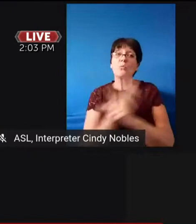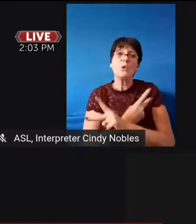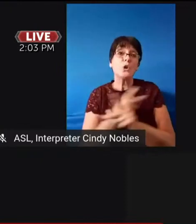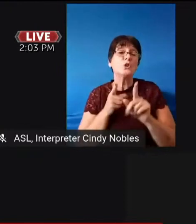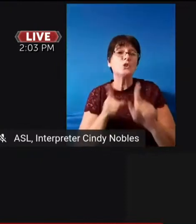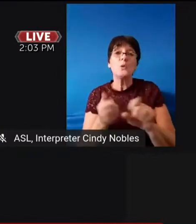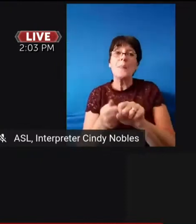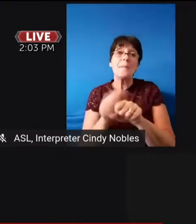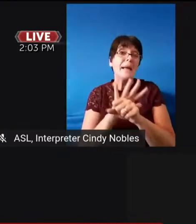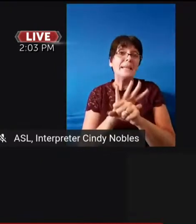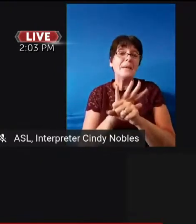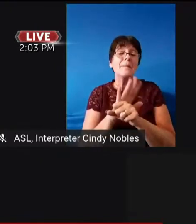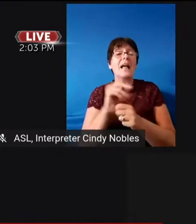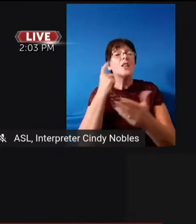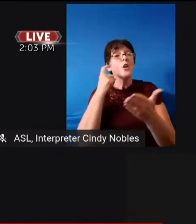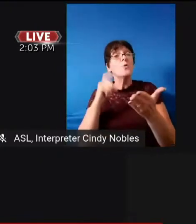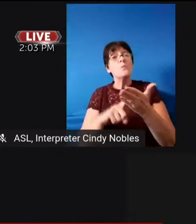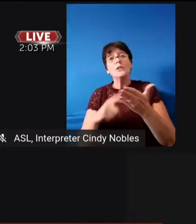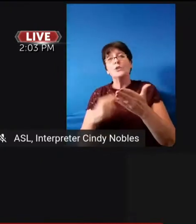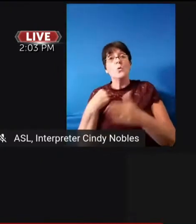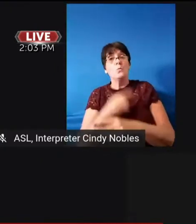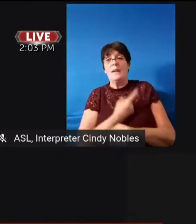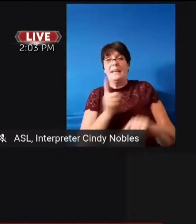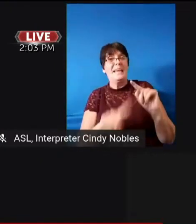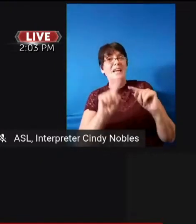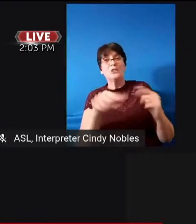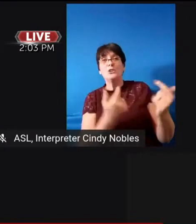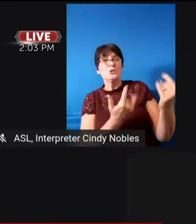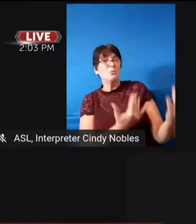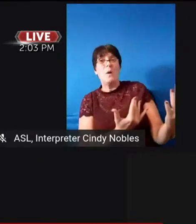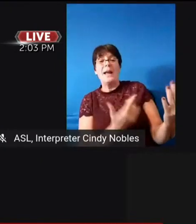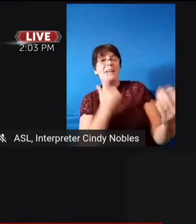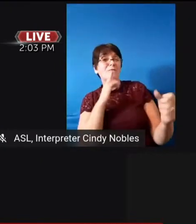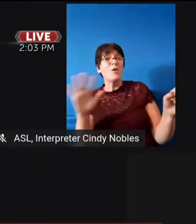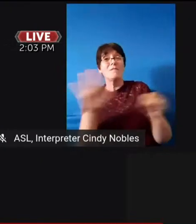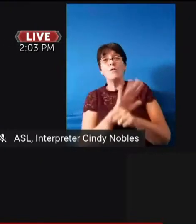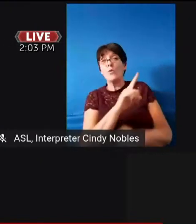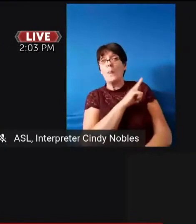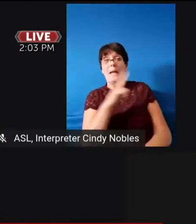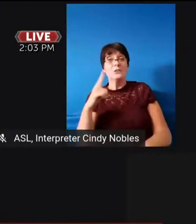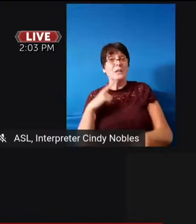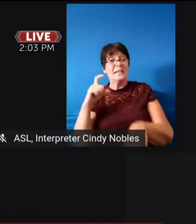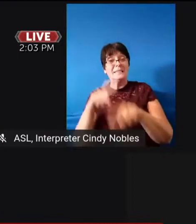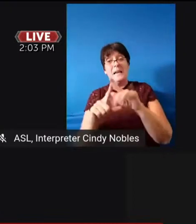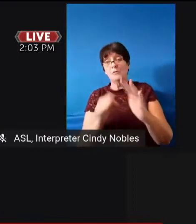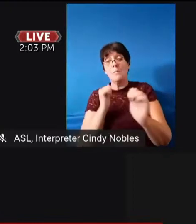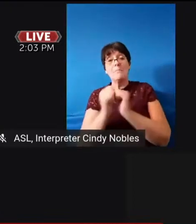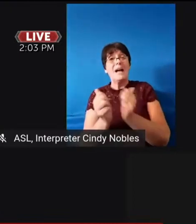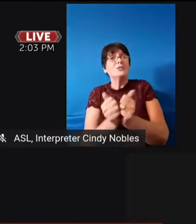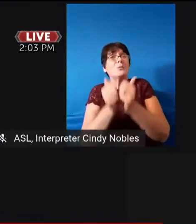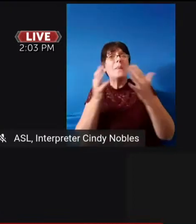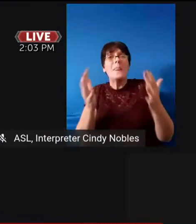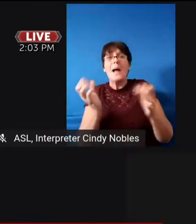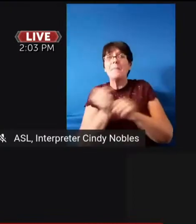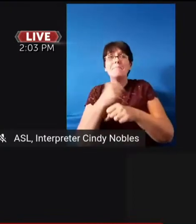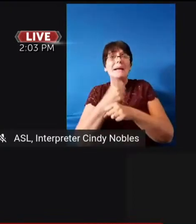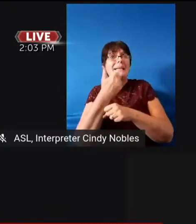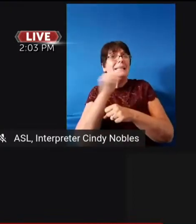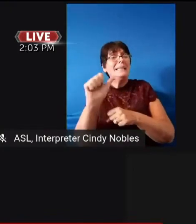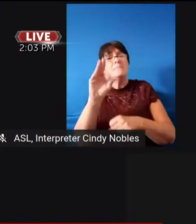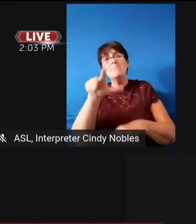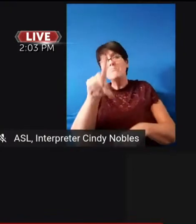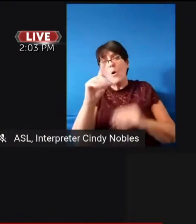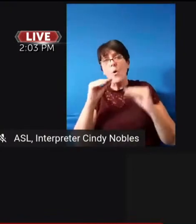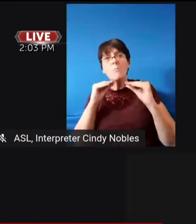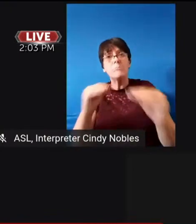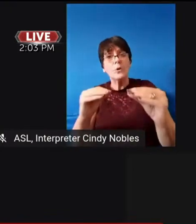the recognition that we can't just wait for a full legislative season to pass by without making bold moves, I